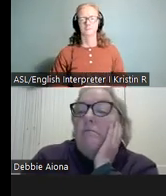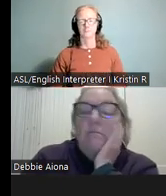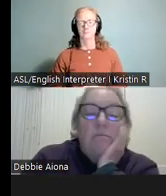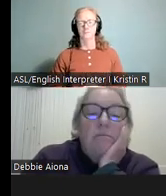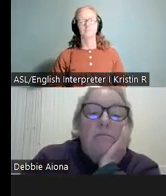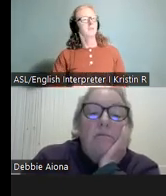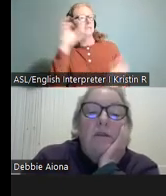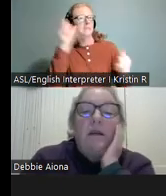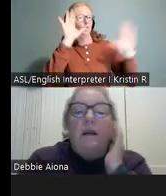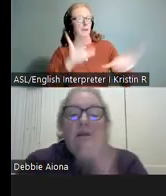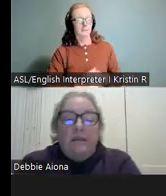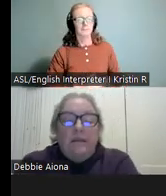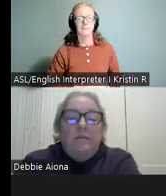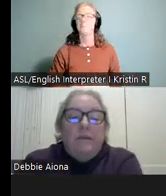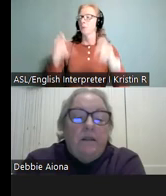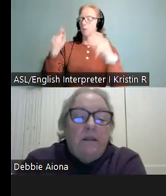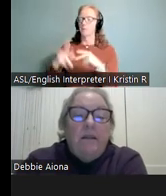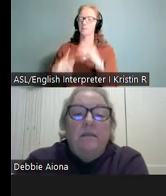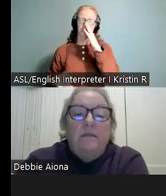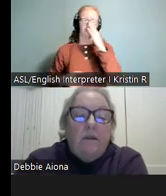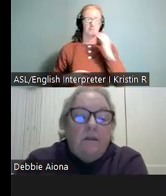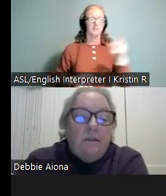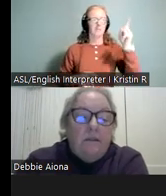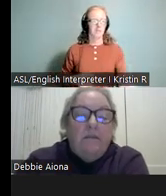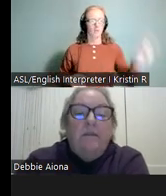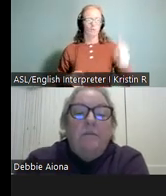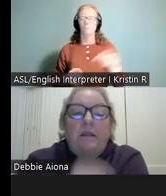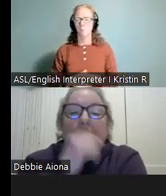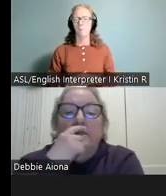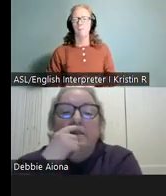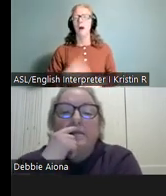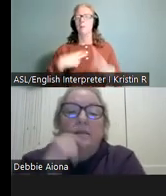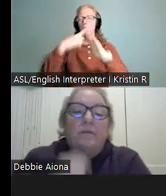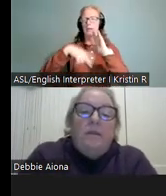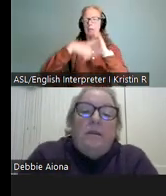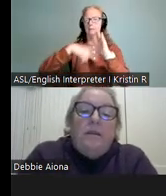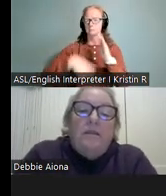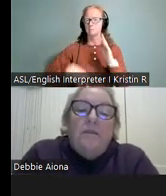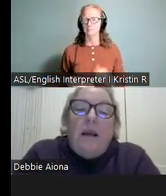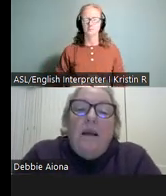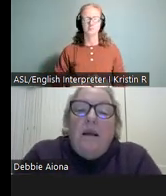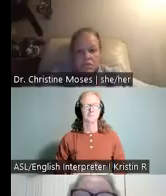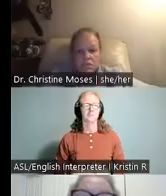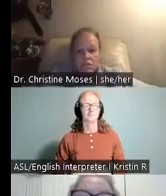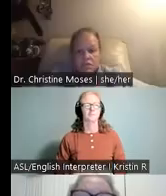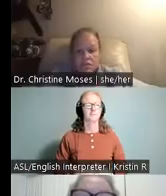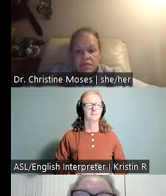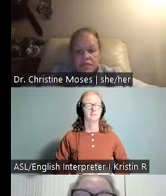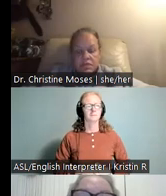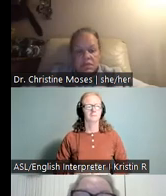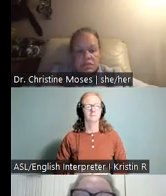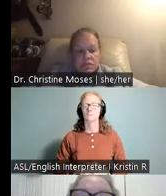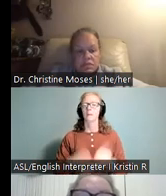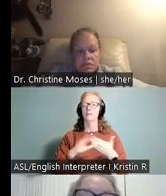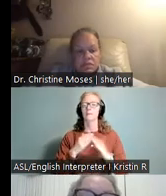That sounds great. Okay, well, here it is. So I'll read it since here it is. Okay,